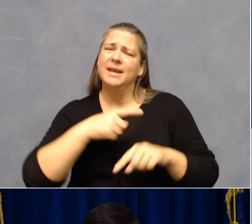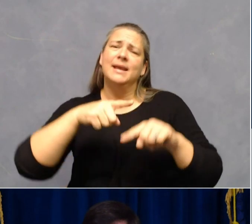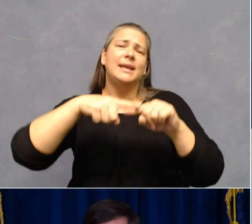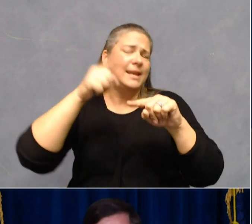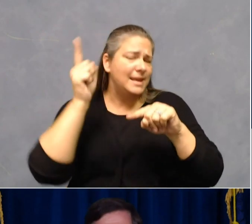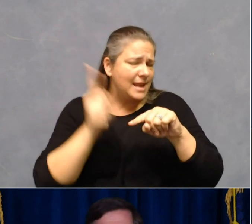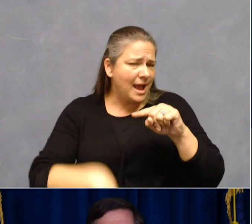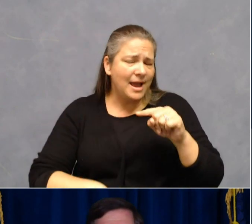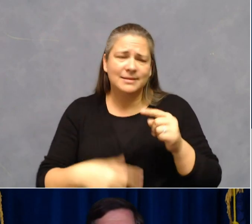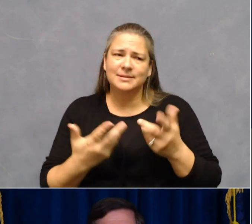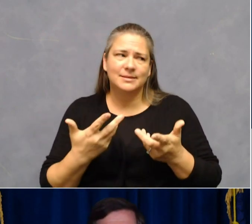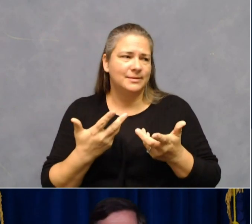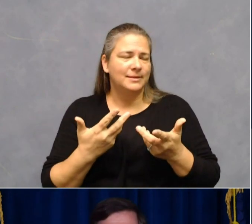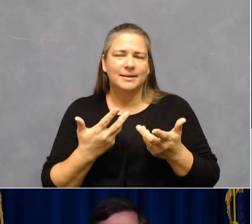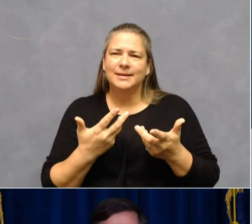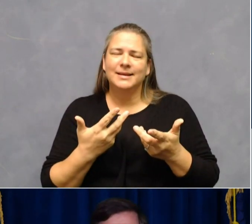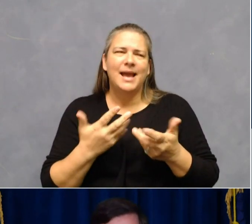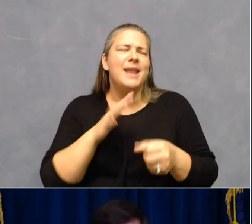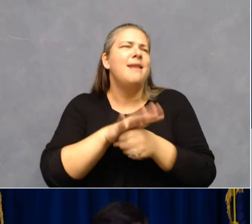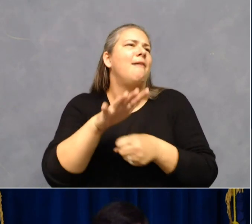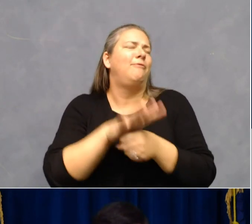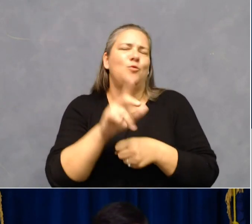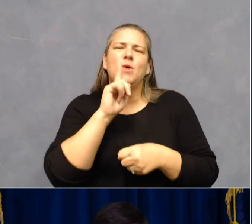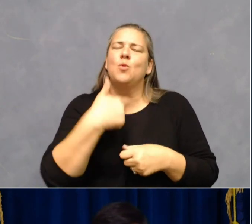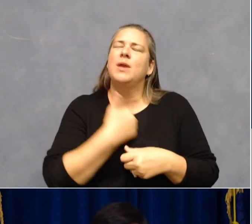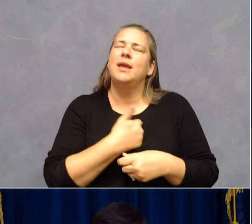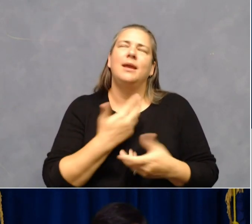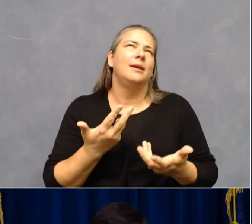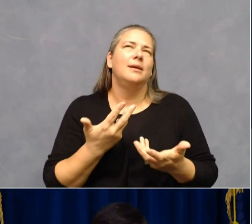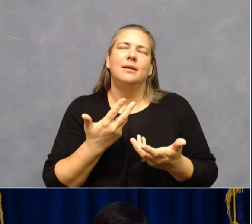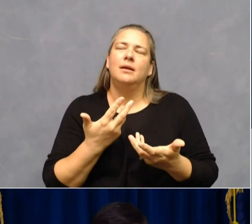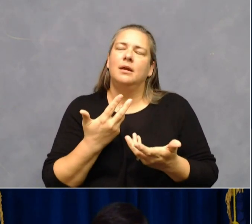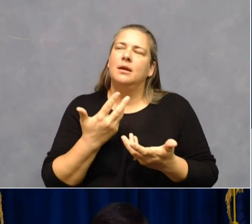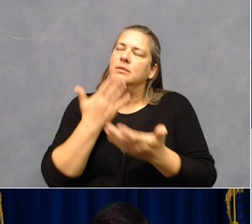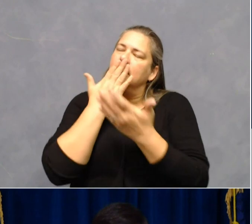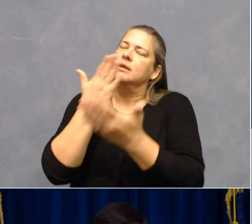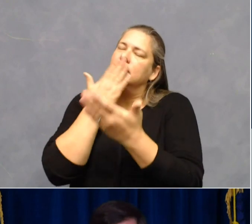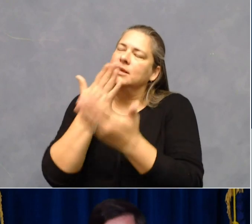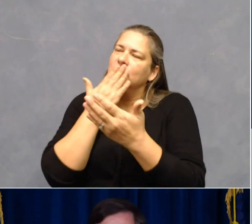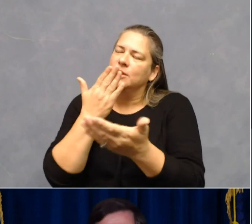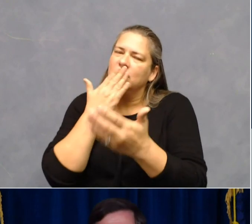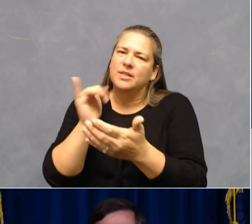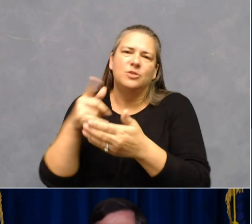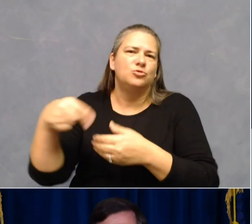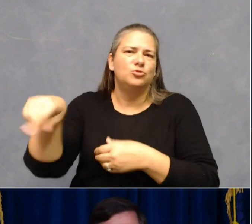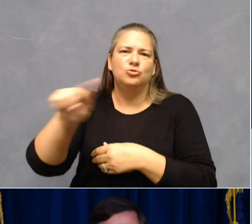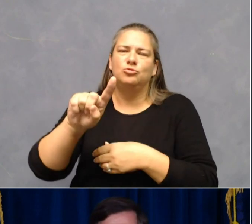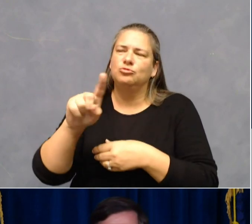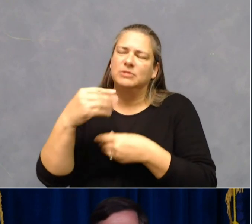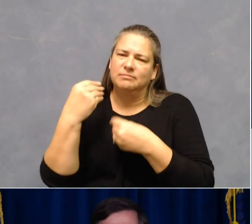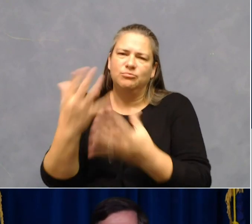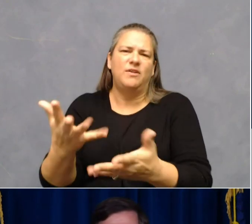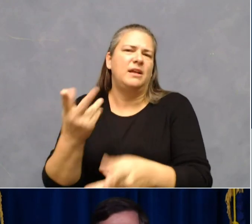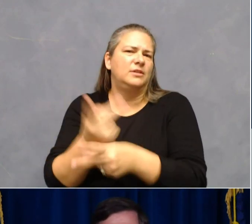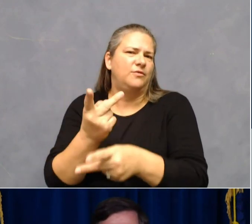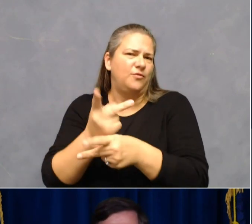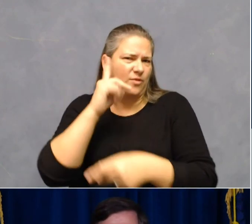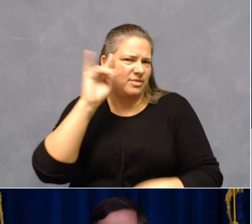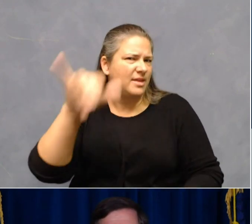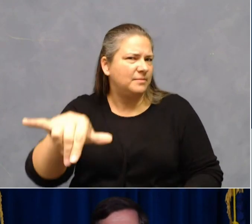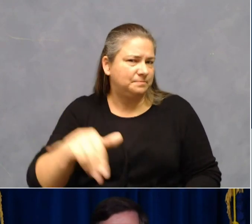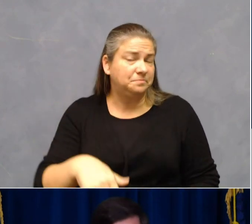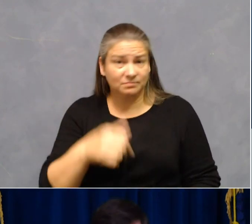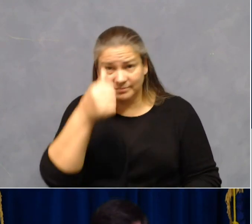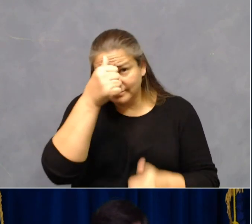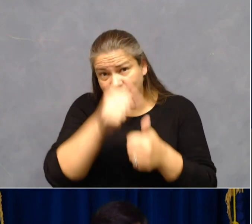express our appreciation of everybody who is working to provide care here. Remember, COVID doesn't just